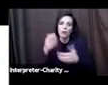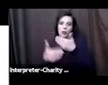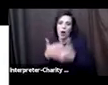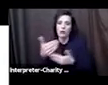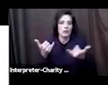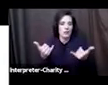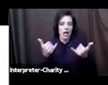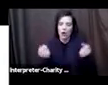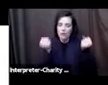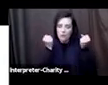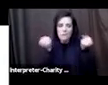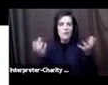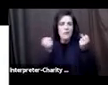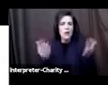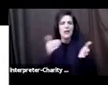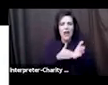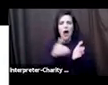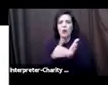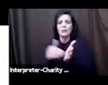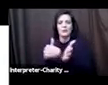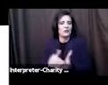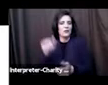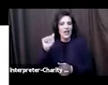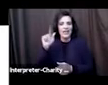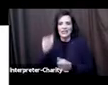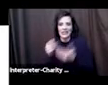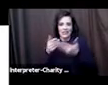thousands of AT devices available to borrow.